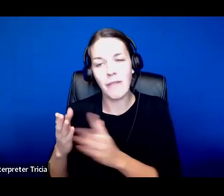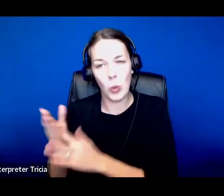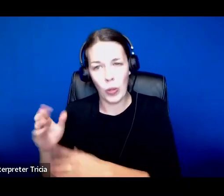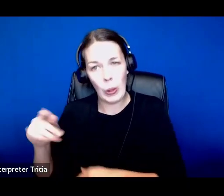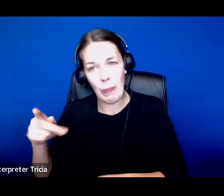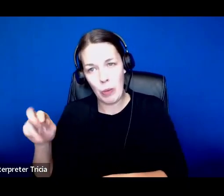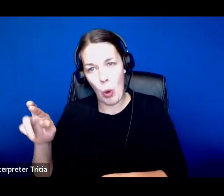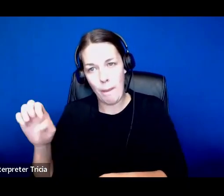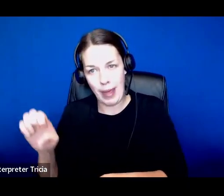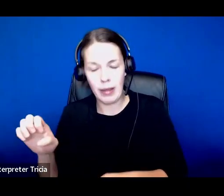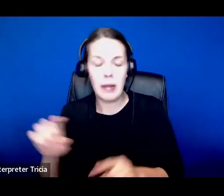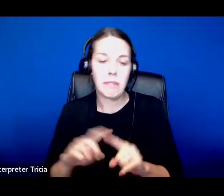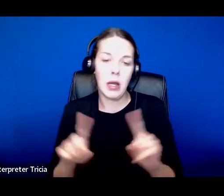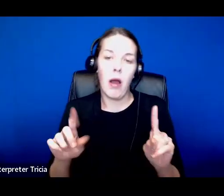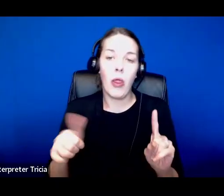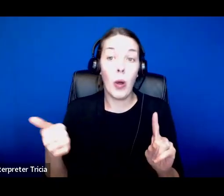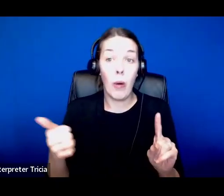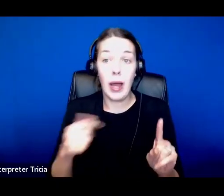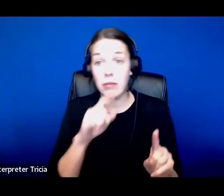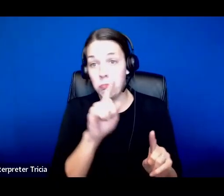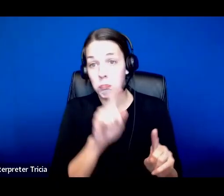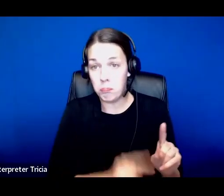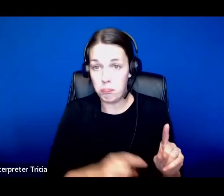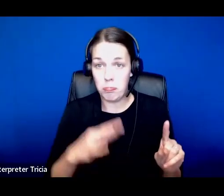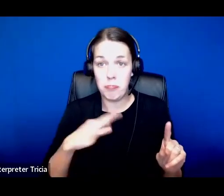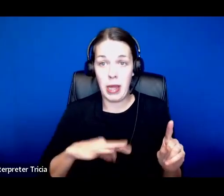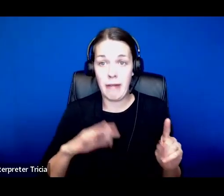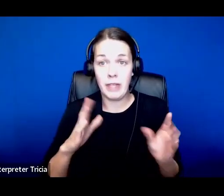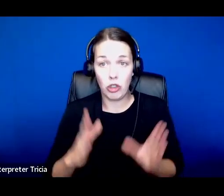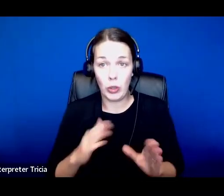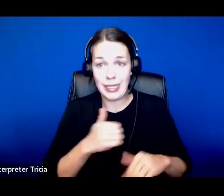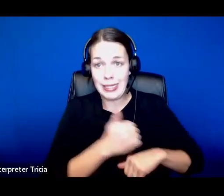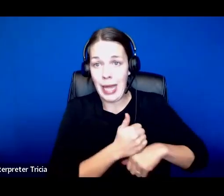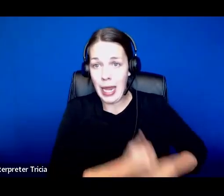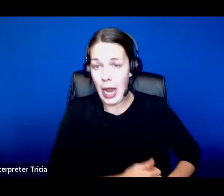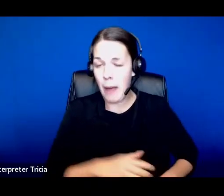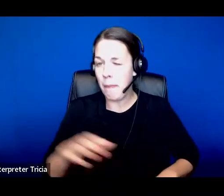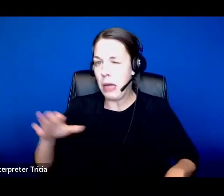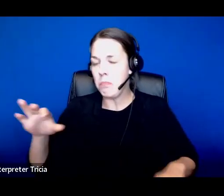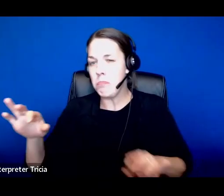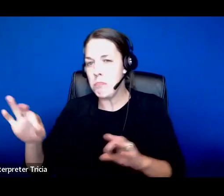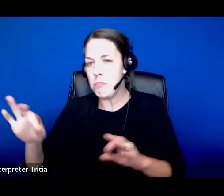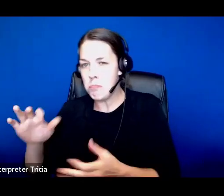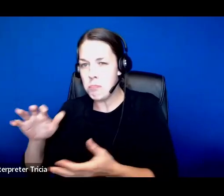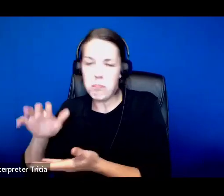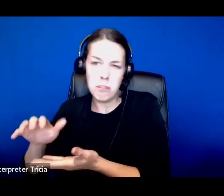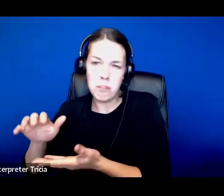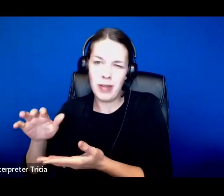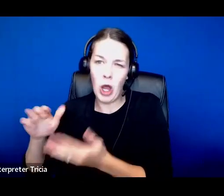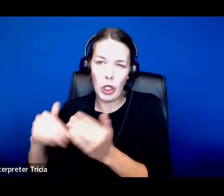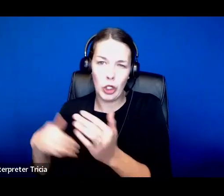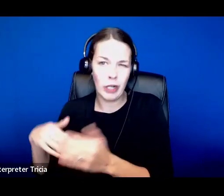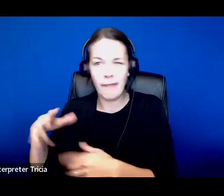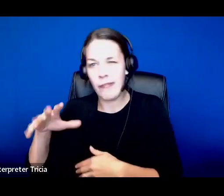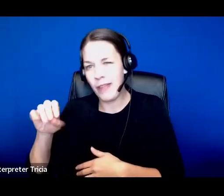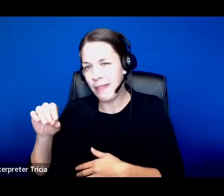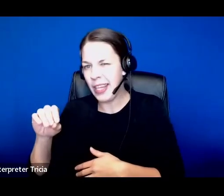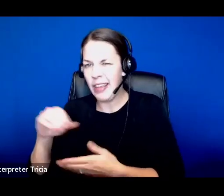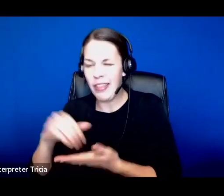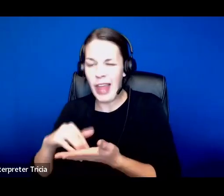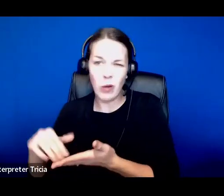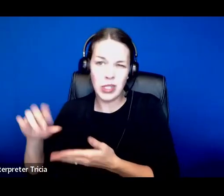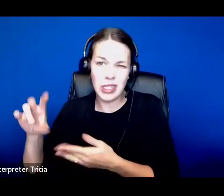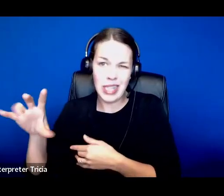probate. But otherwise, if you've got like $50,000 and a couple of cars, 3 cars or something, you can do